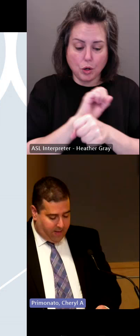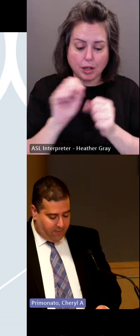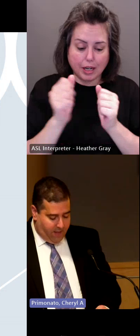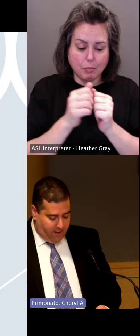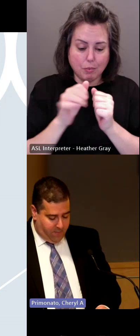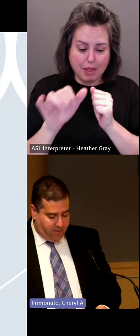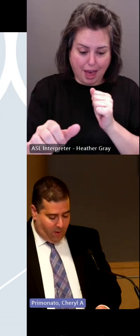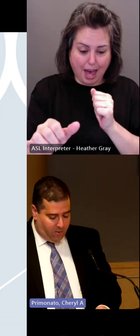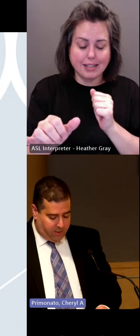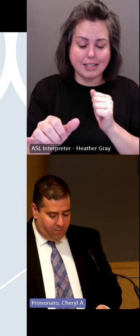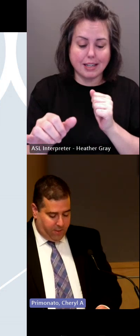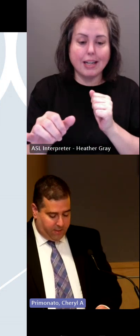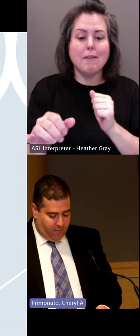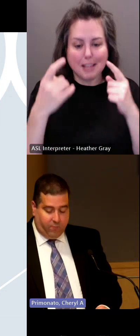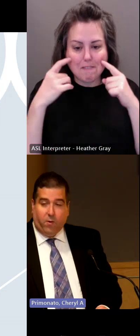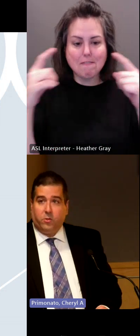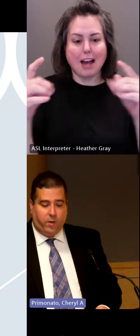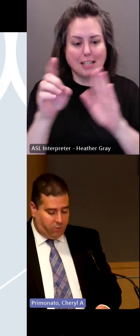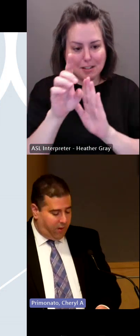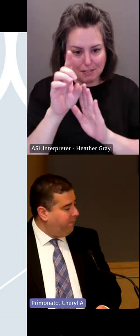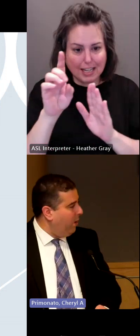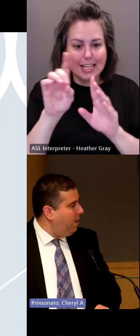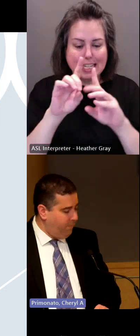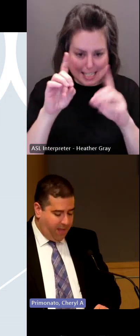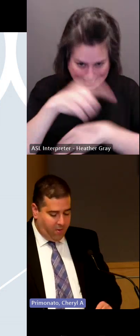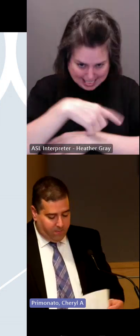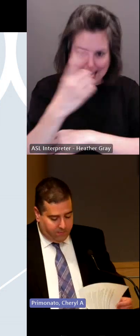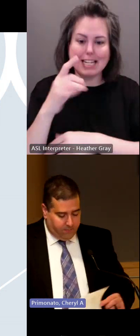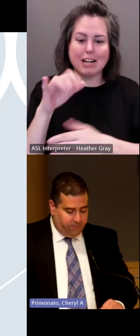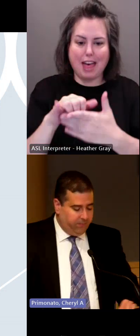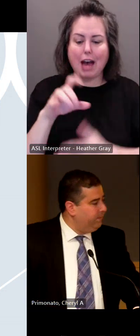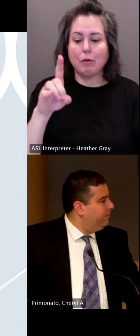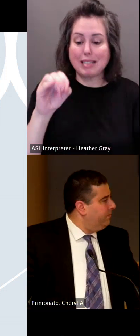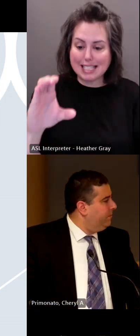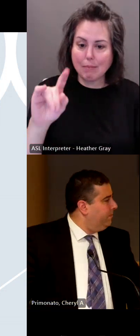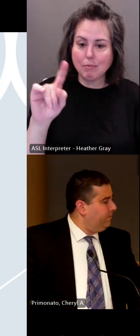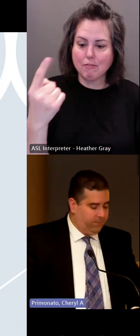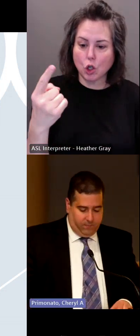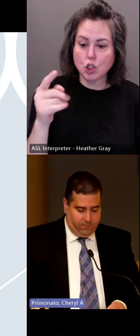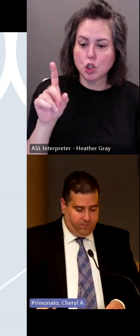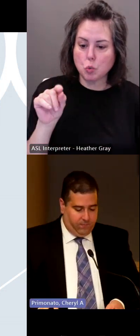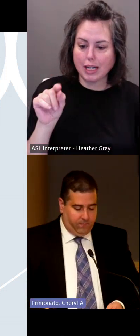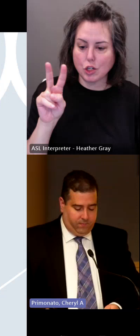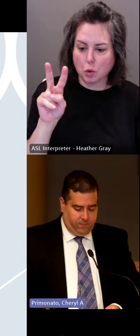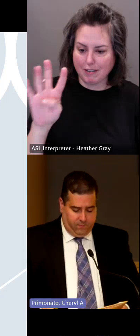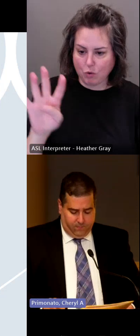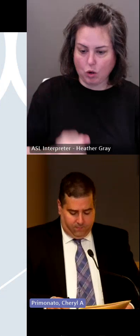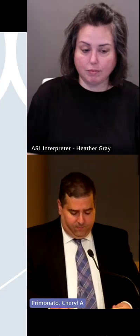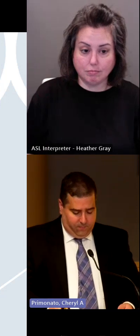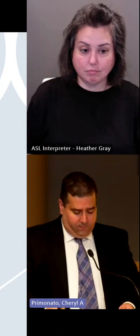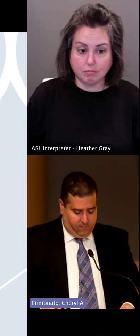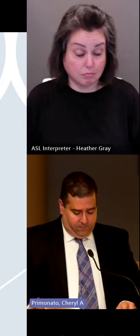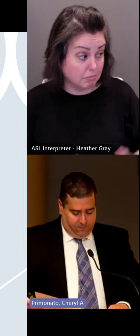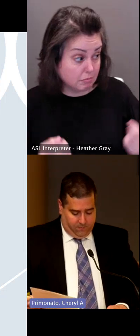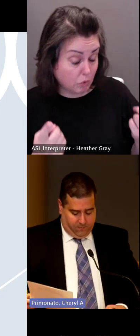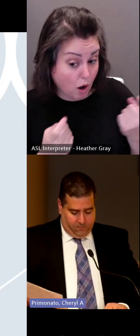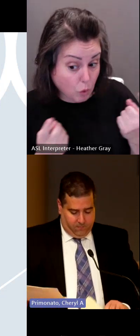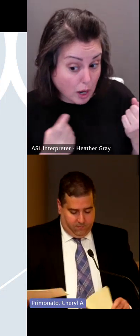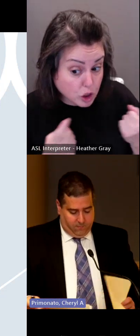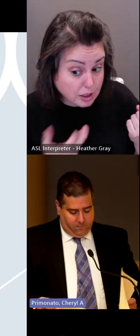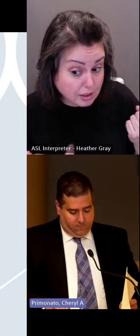or the effective date of the amendment policy would be December 1st, 2024. Thank you. Does any board member have questions for